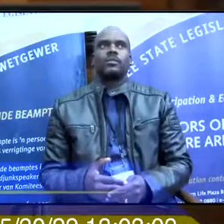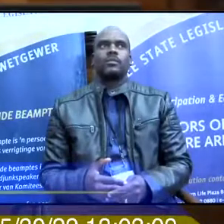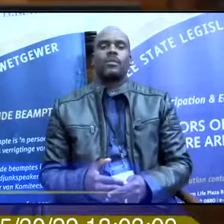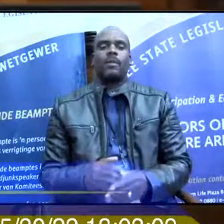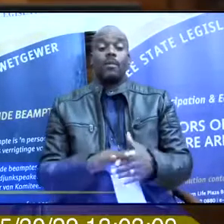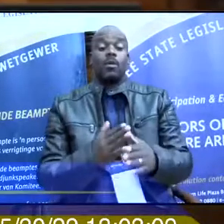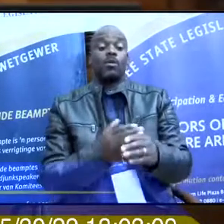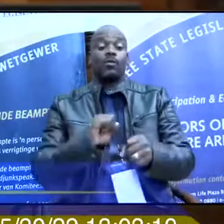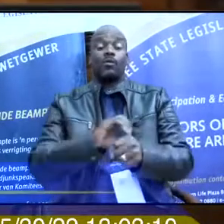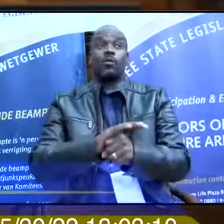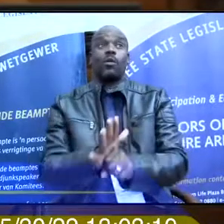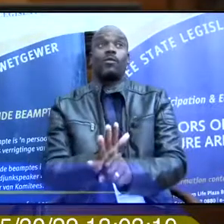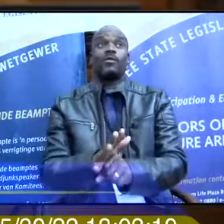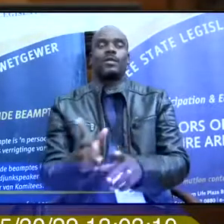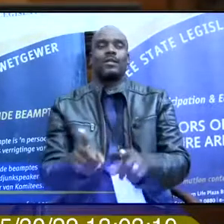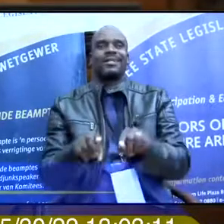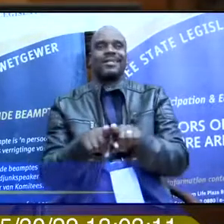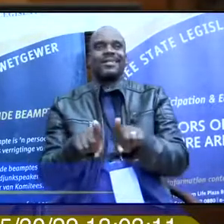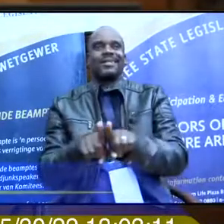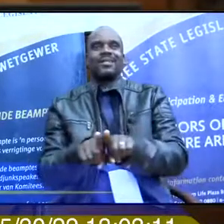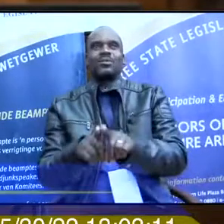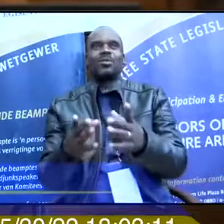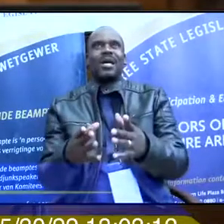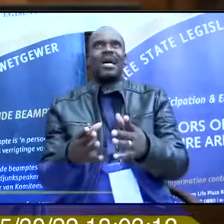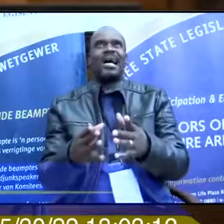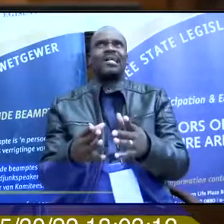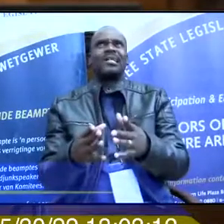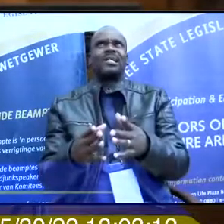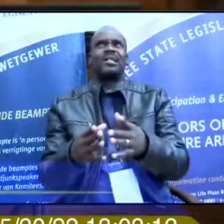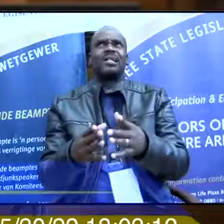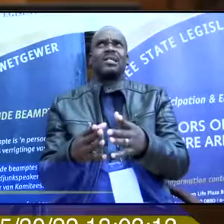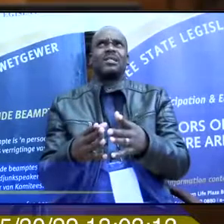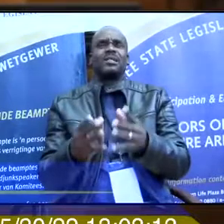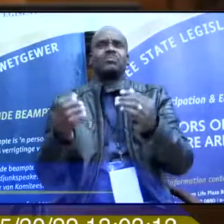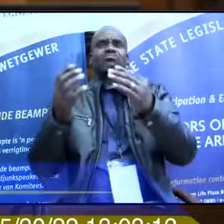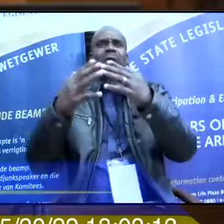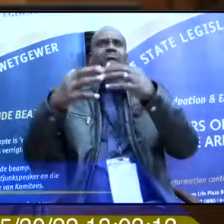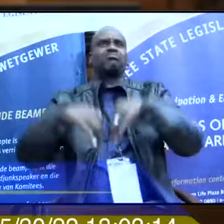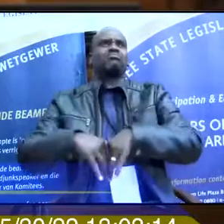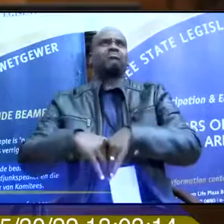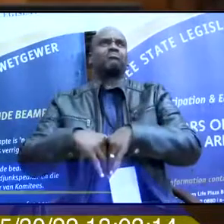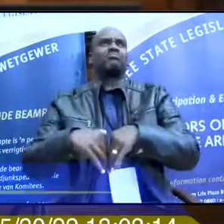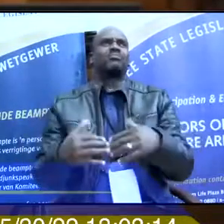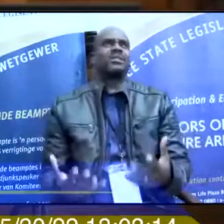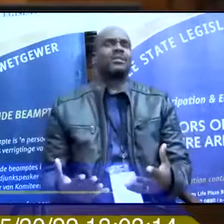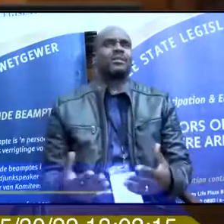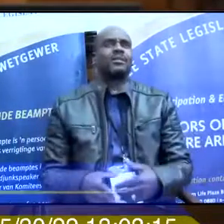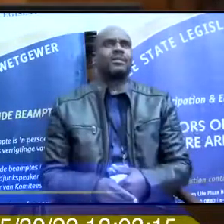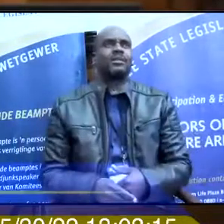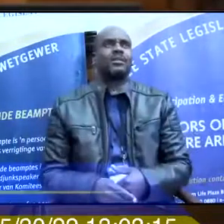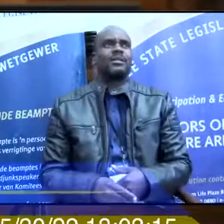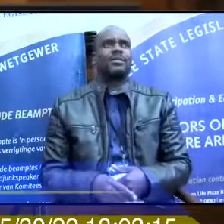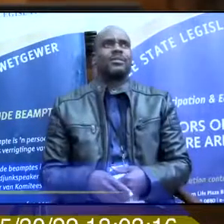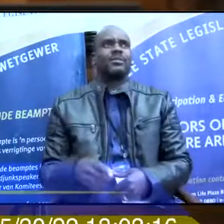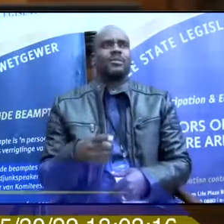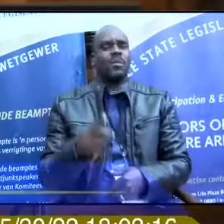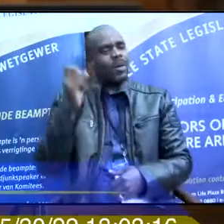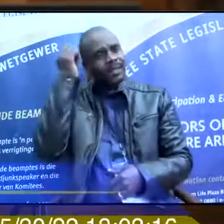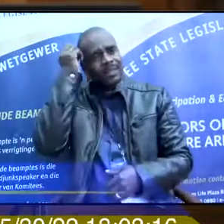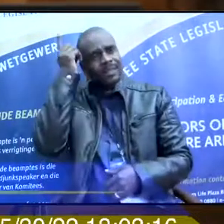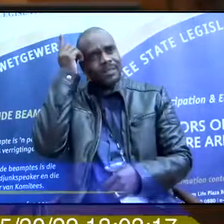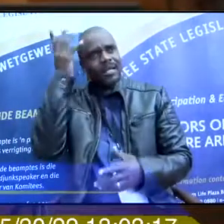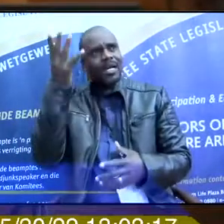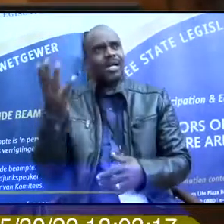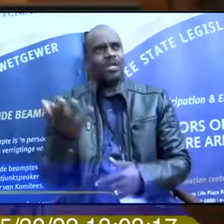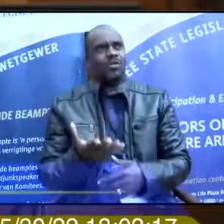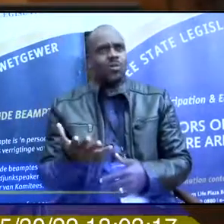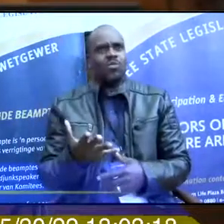and we are saying that the damage is uncertain it will take years to understand where